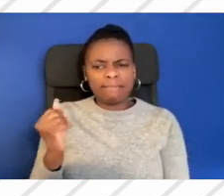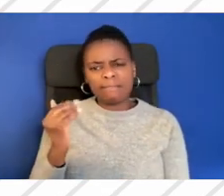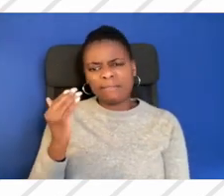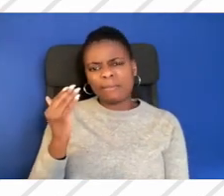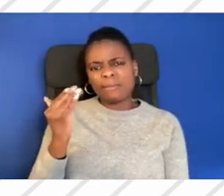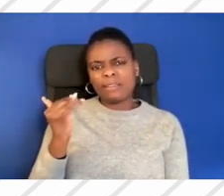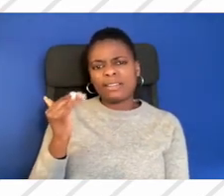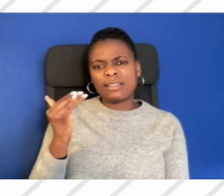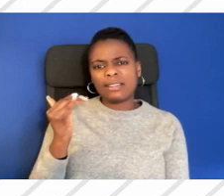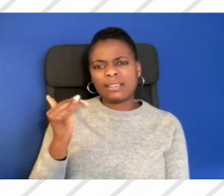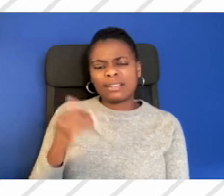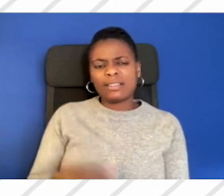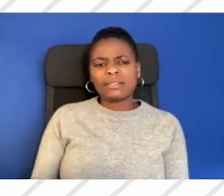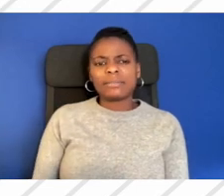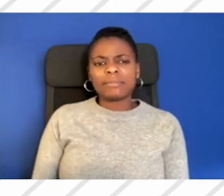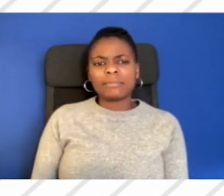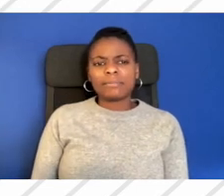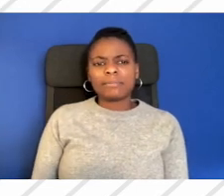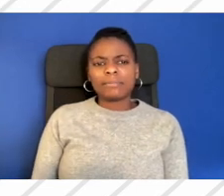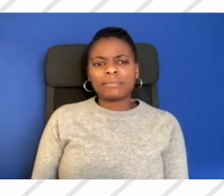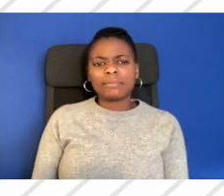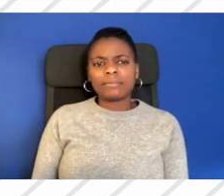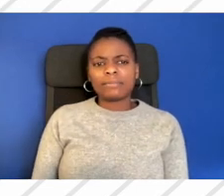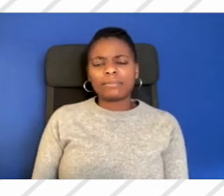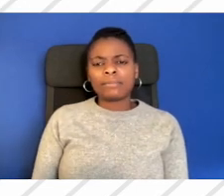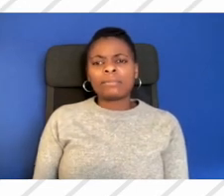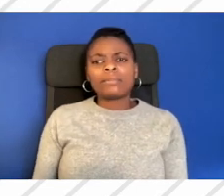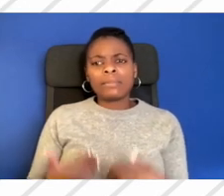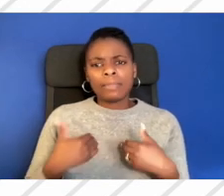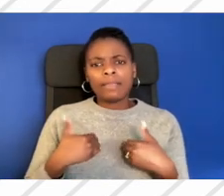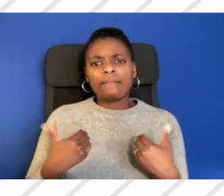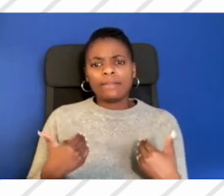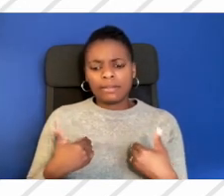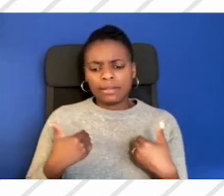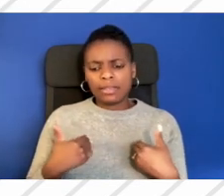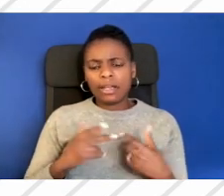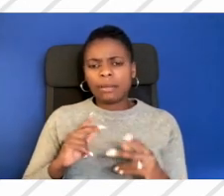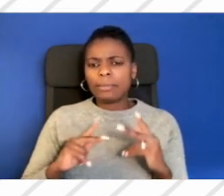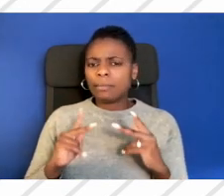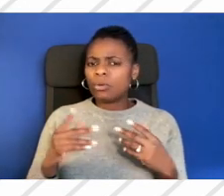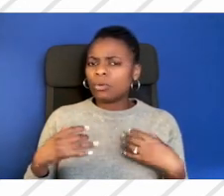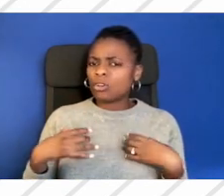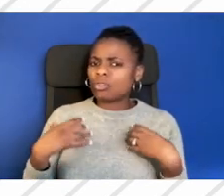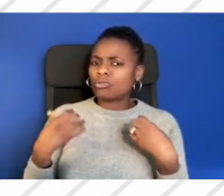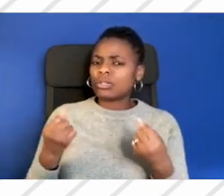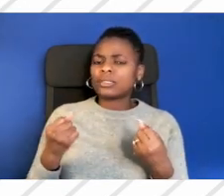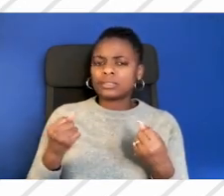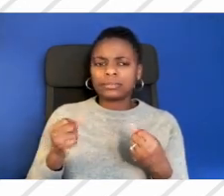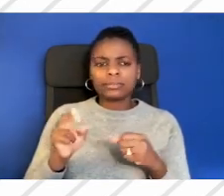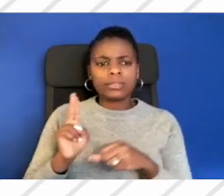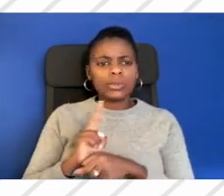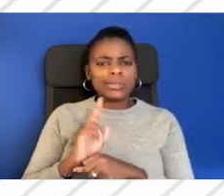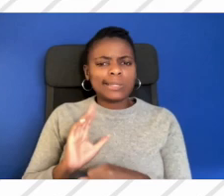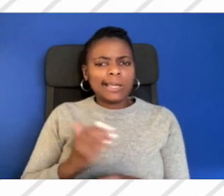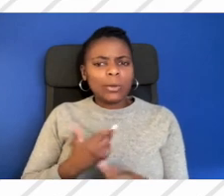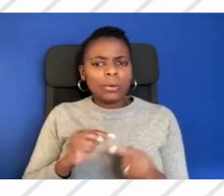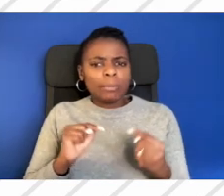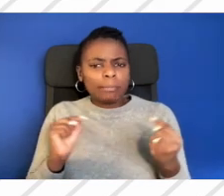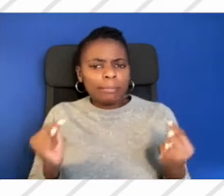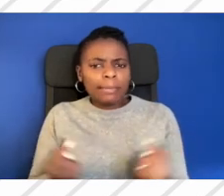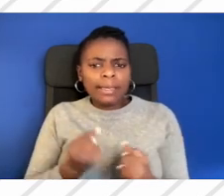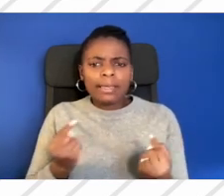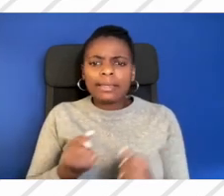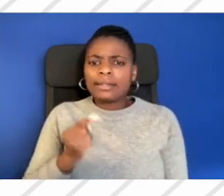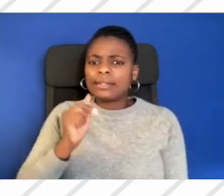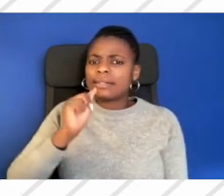that there's these young people that are so courageous, and we're using our pain and our suffering and